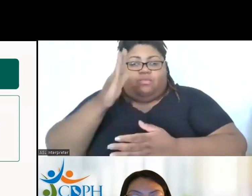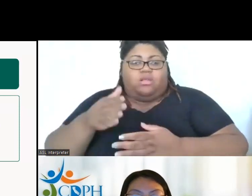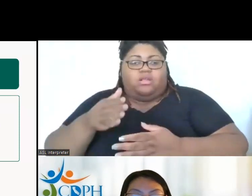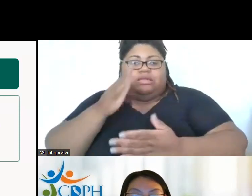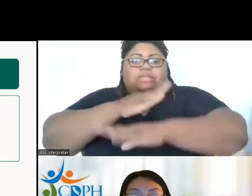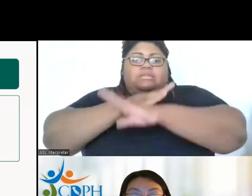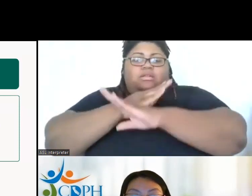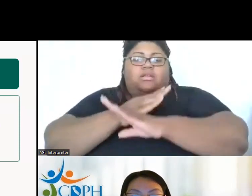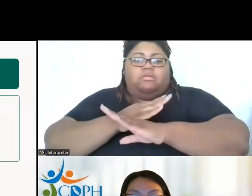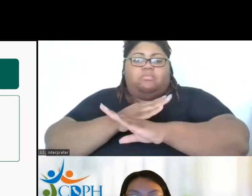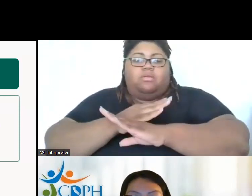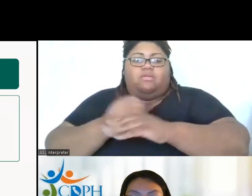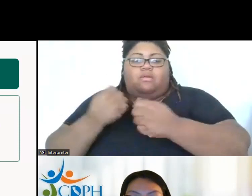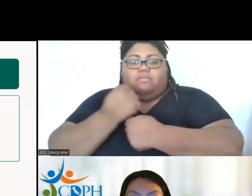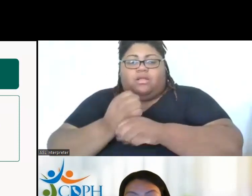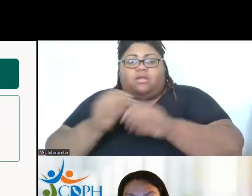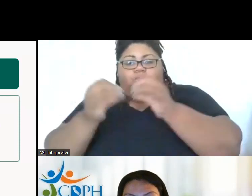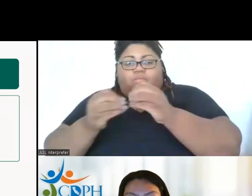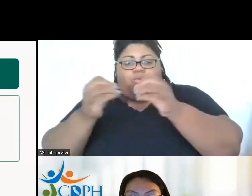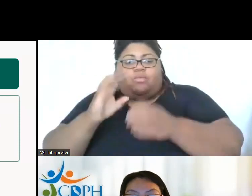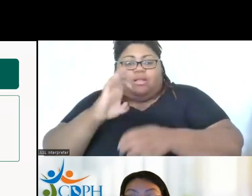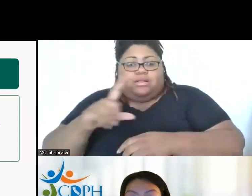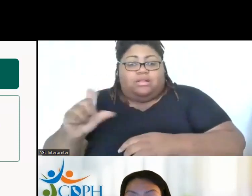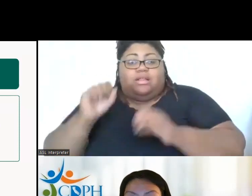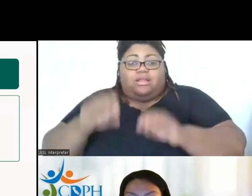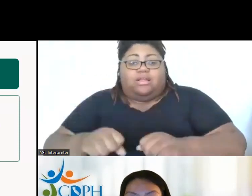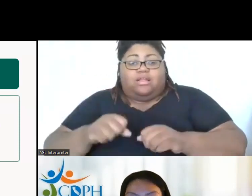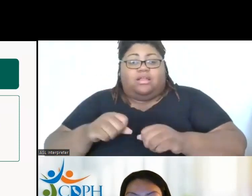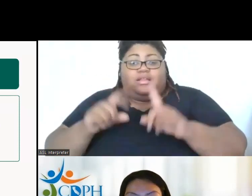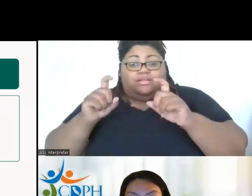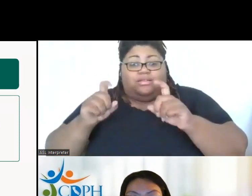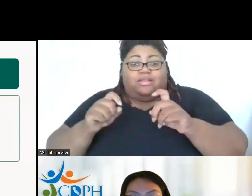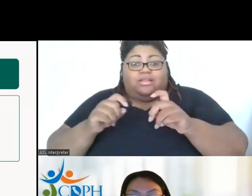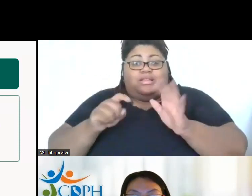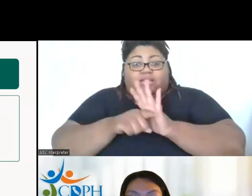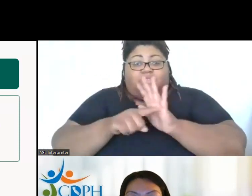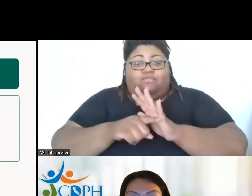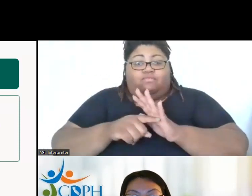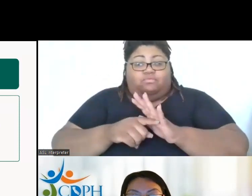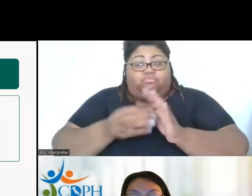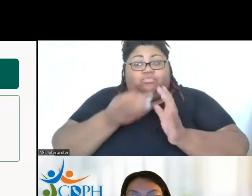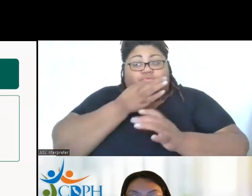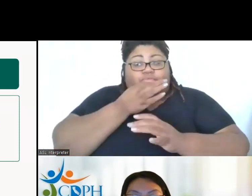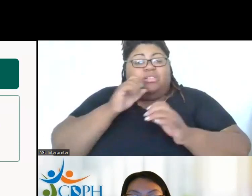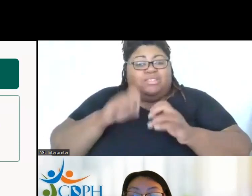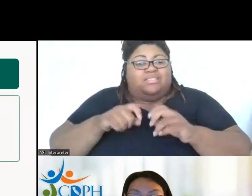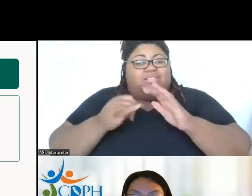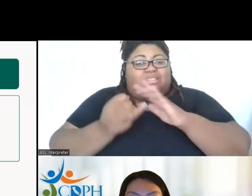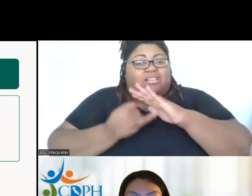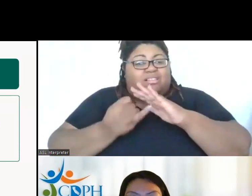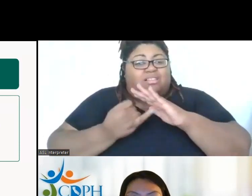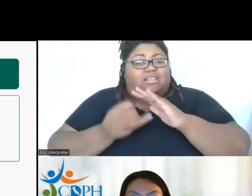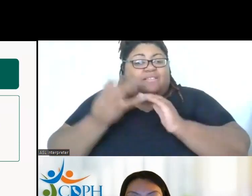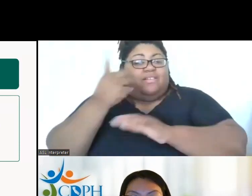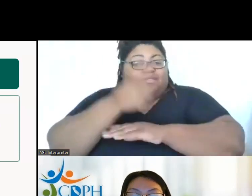your cells, which can help you test negative sooner. You still have to isolate for 5 days, but for those who are trying to test out